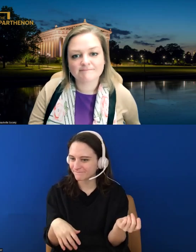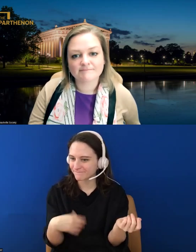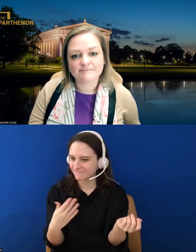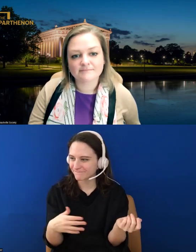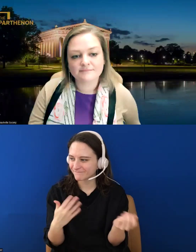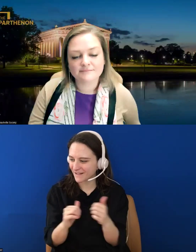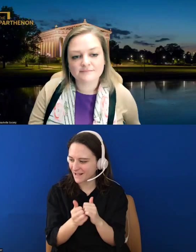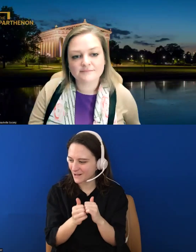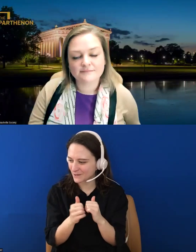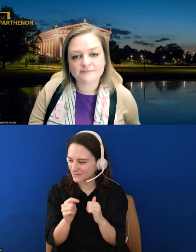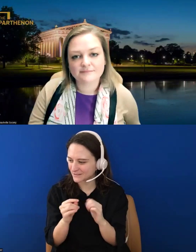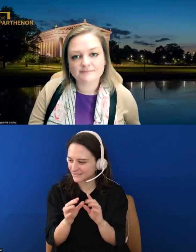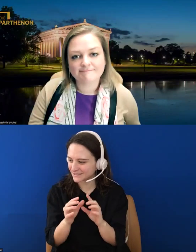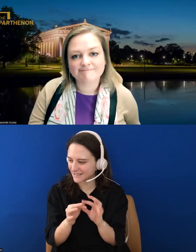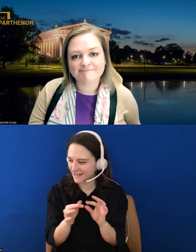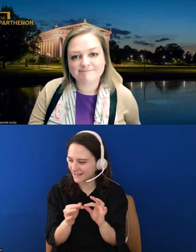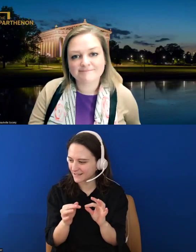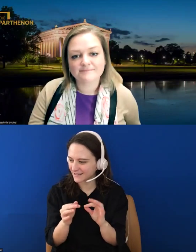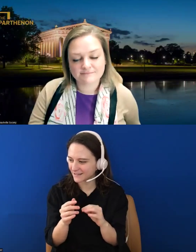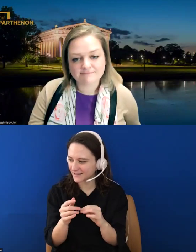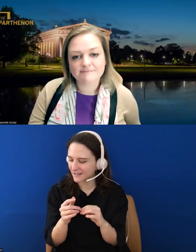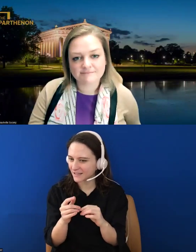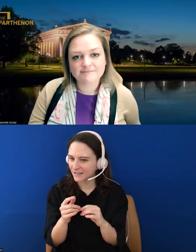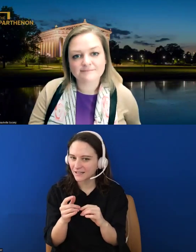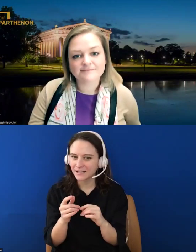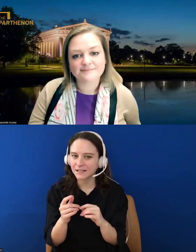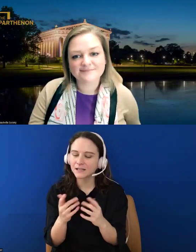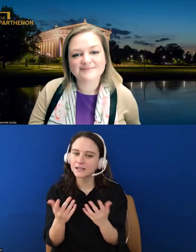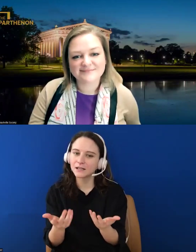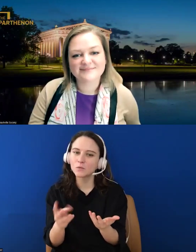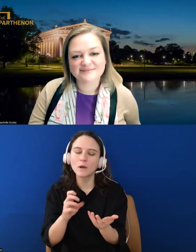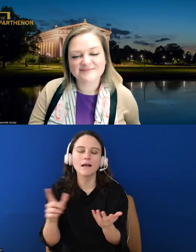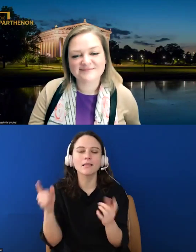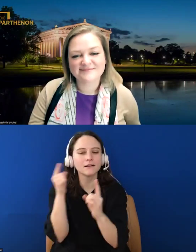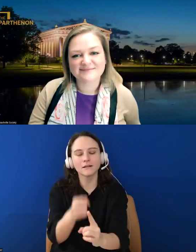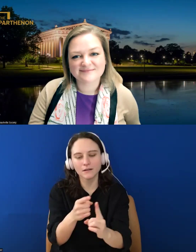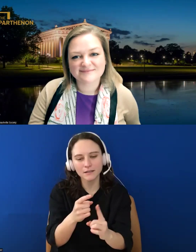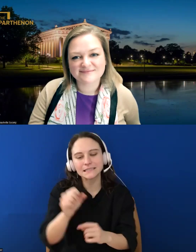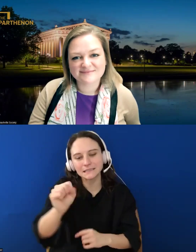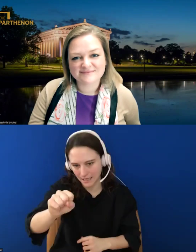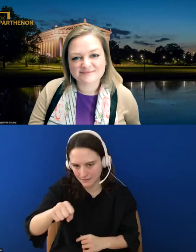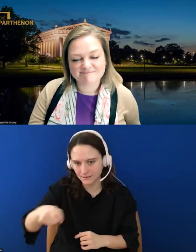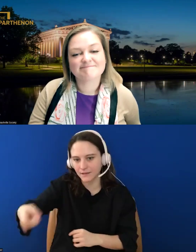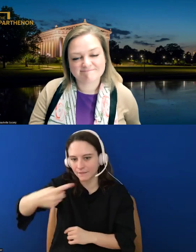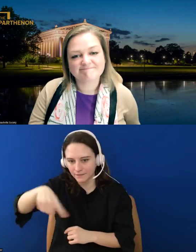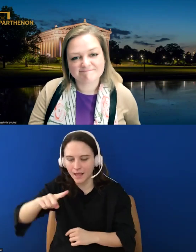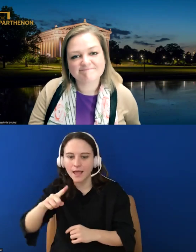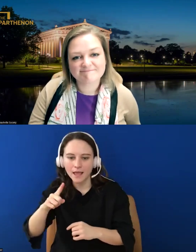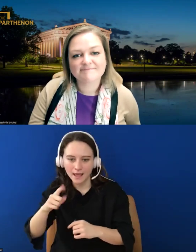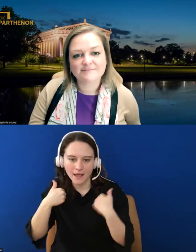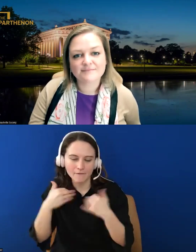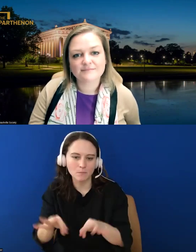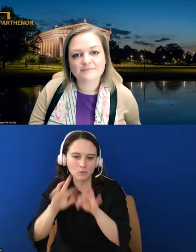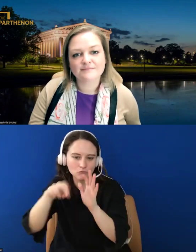how would you say, well, in resume, I think that yes, they play an important role today because the